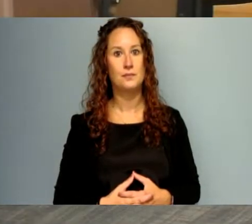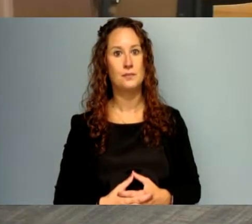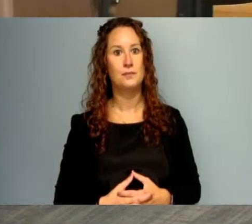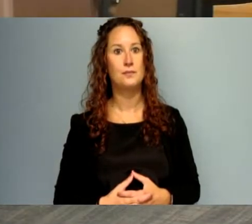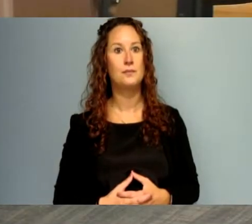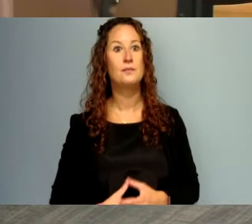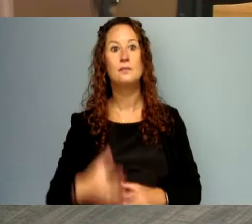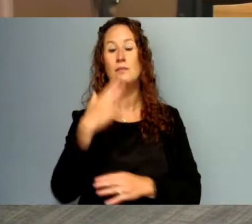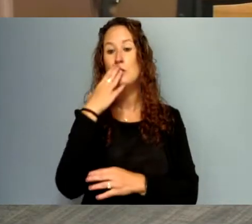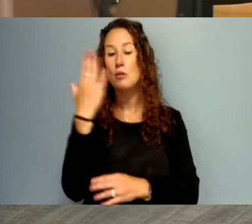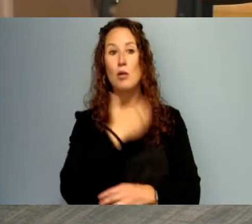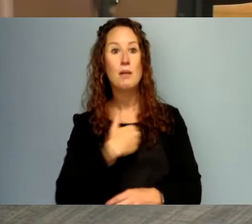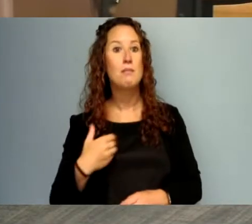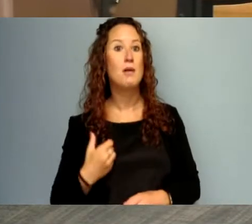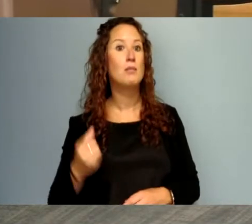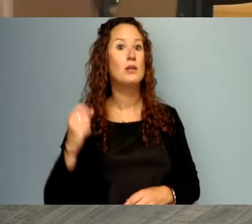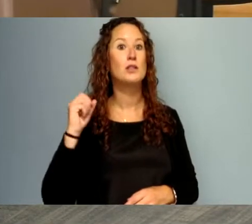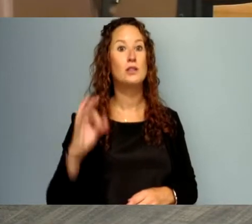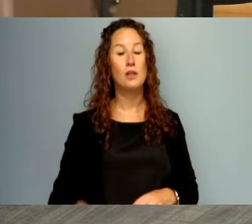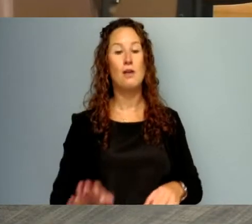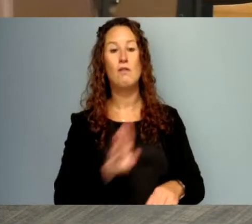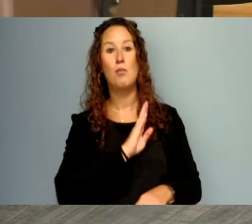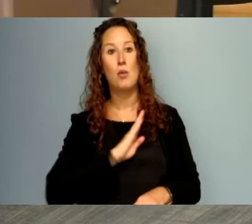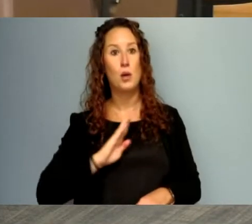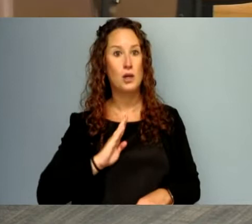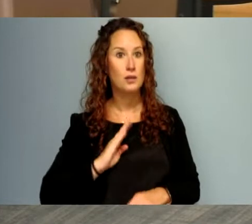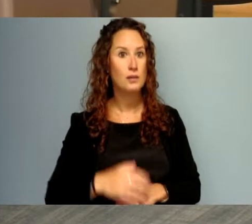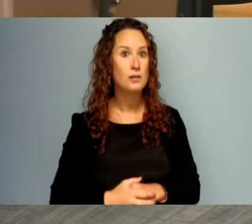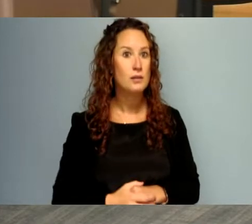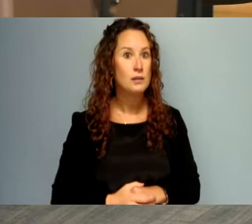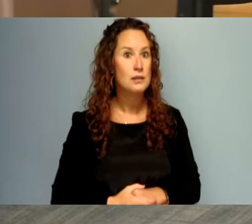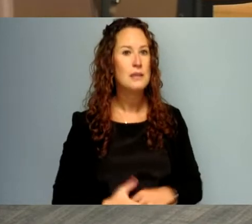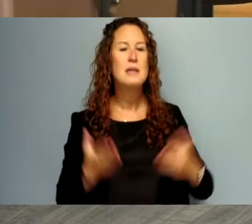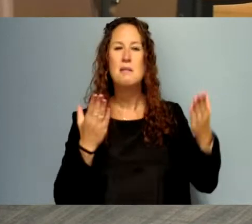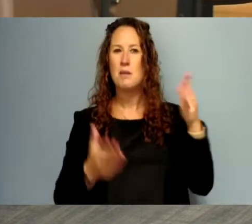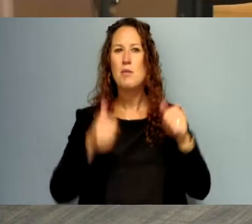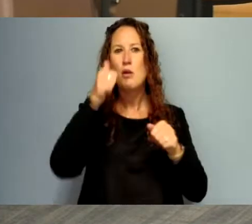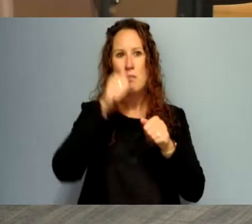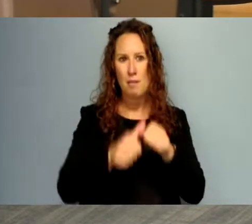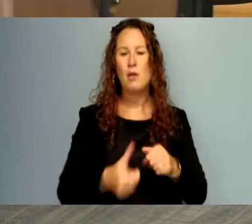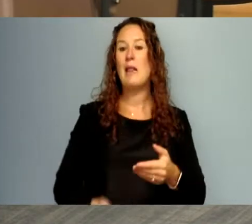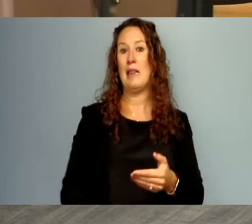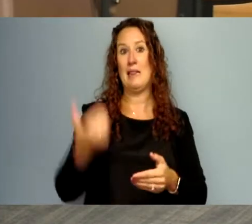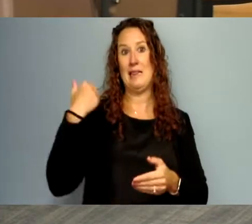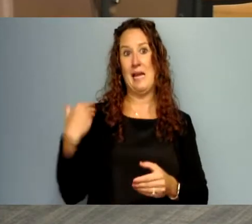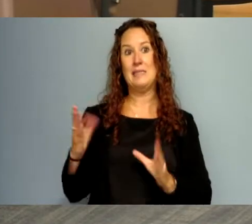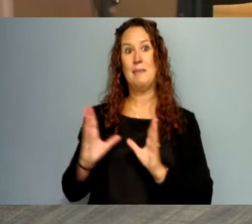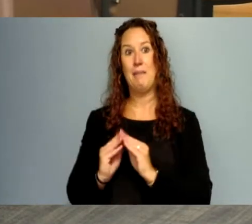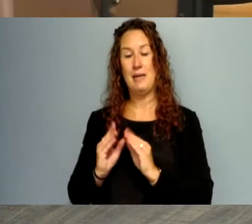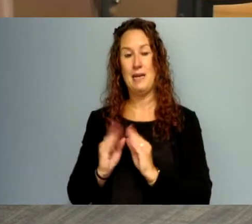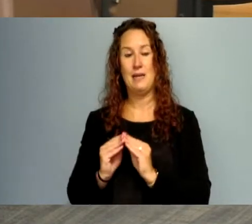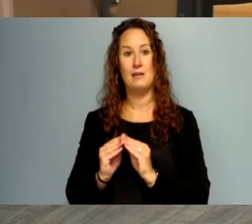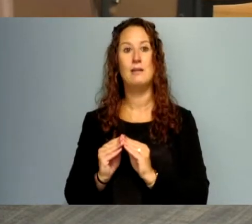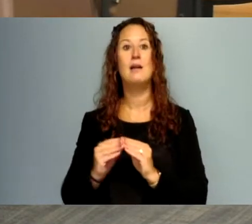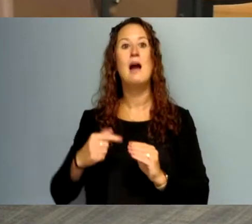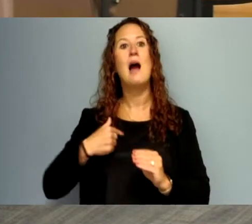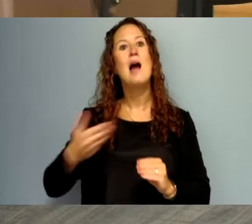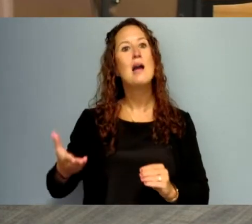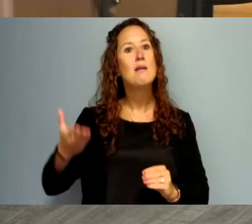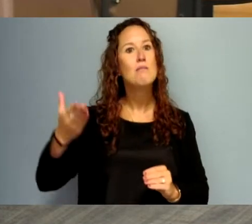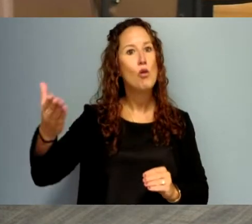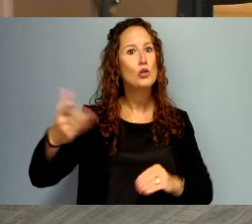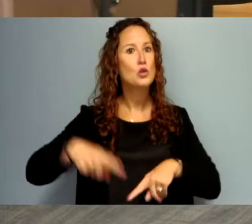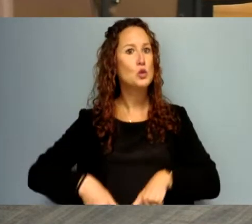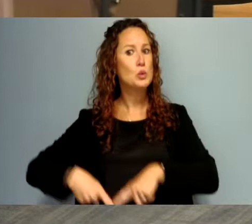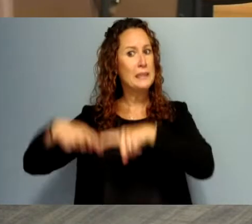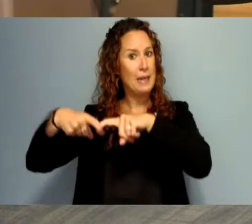Good morning, members of the Salary Board. As you may recall, at the last meeting, I motioned to table